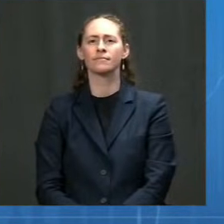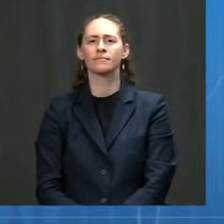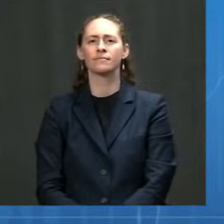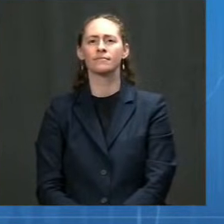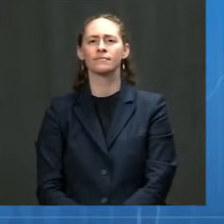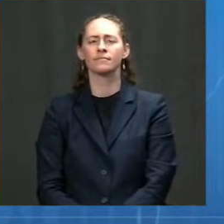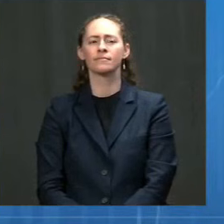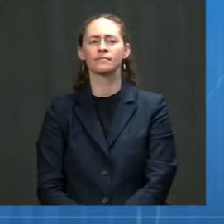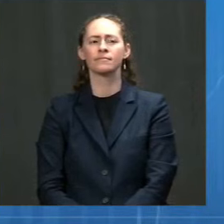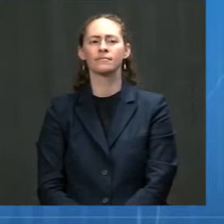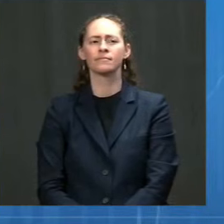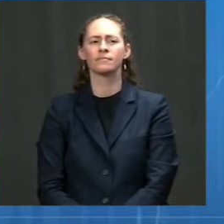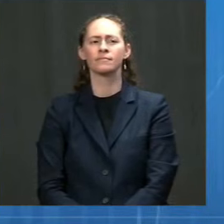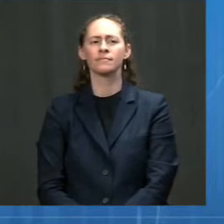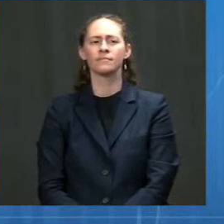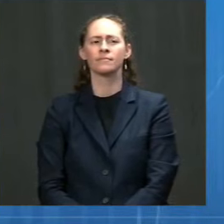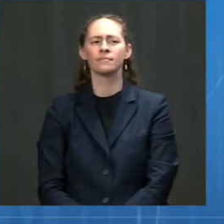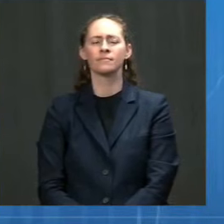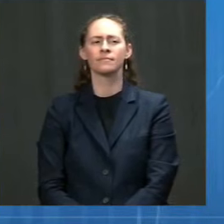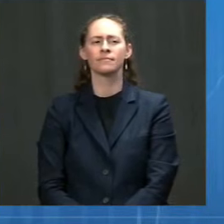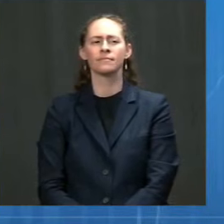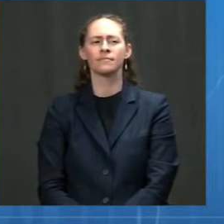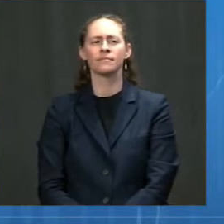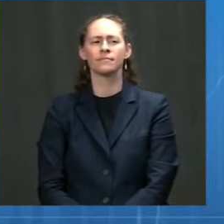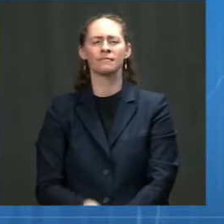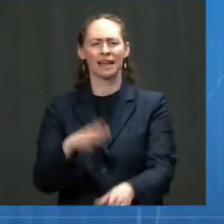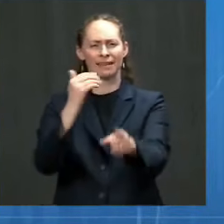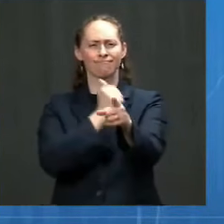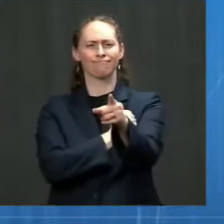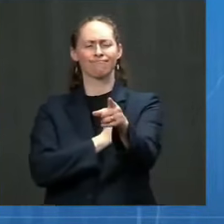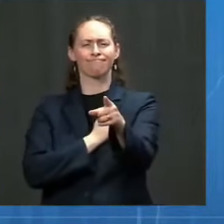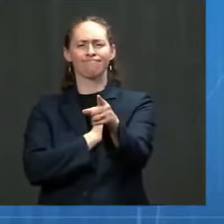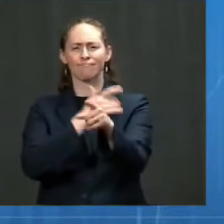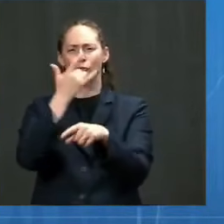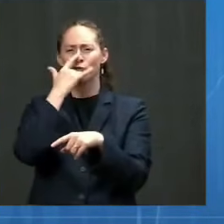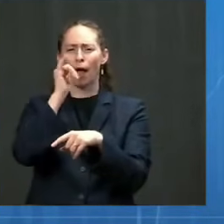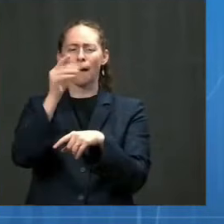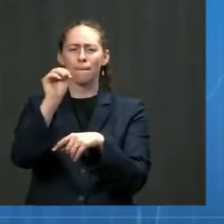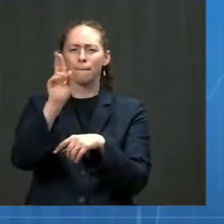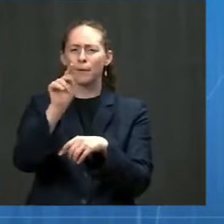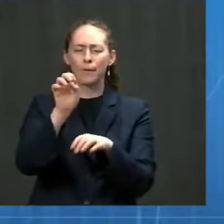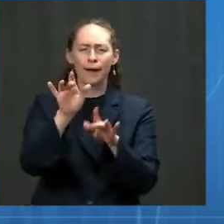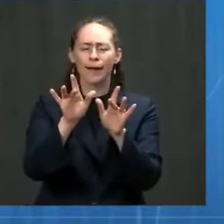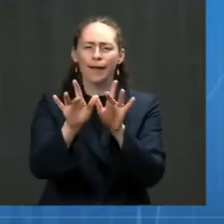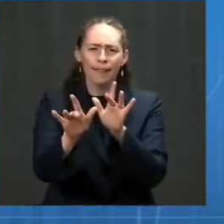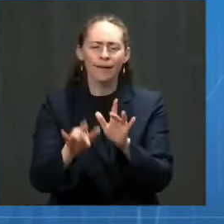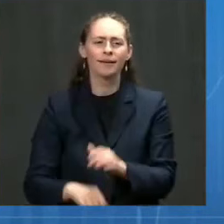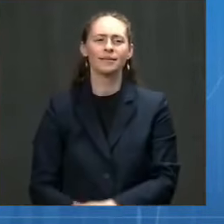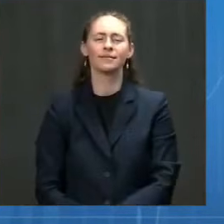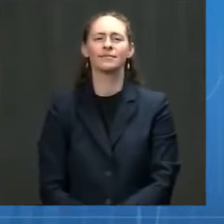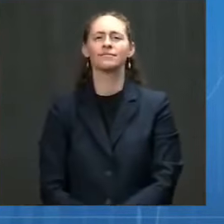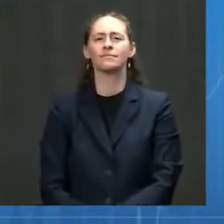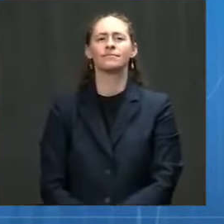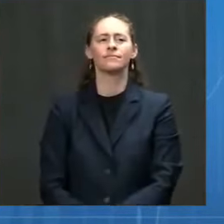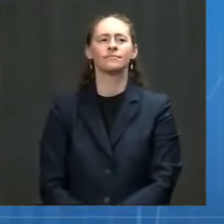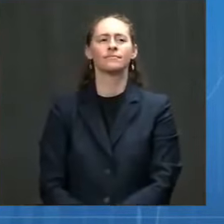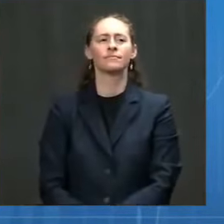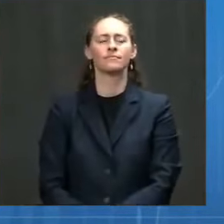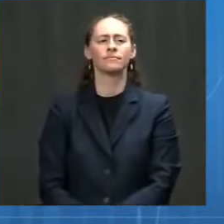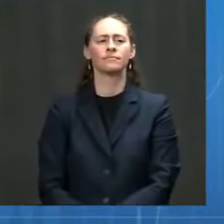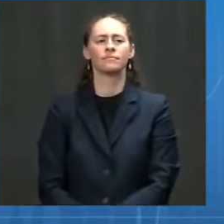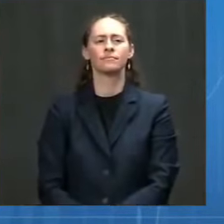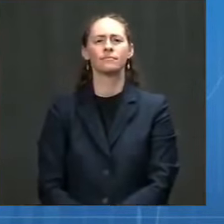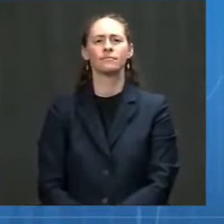Sorry, I had trouble unmuting myself. It's okay. The question is, you guys have talked